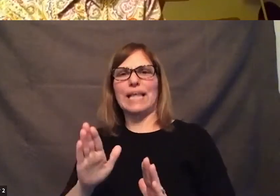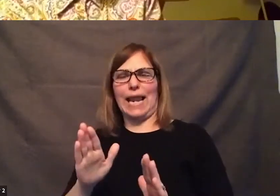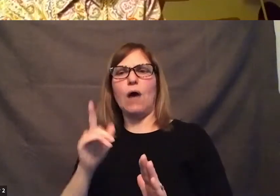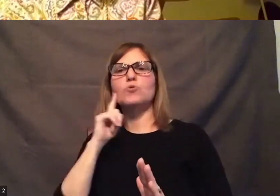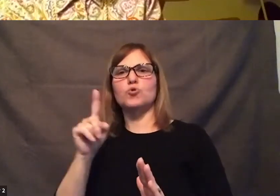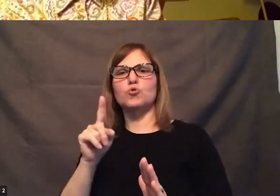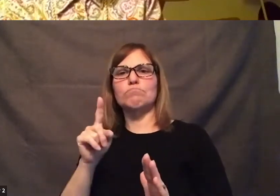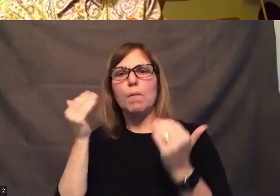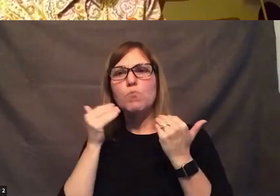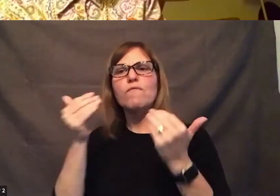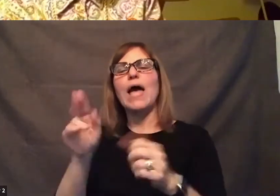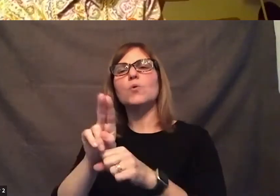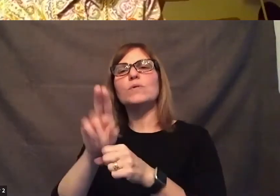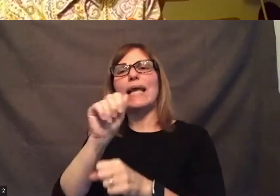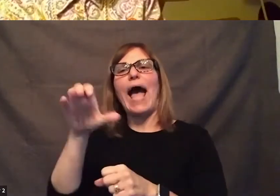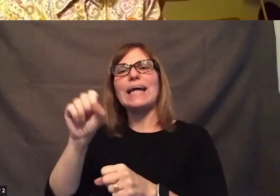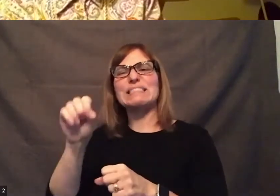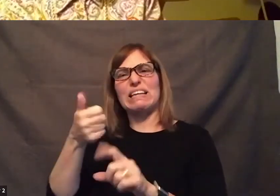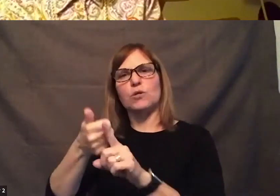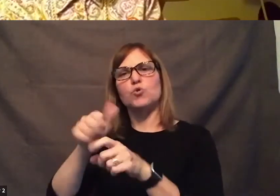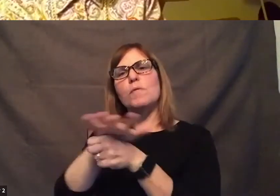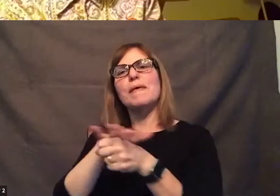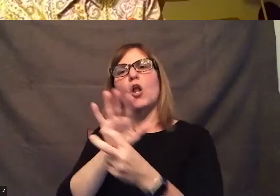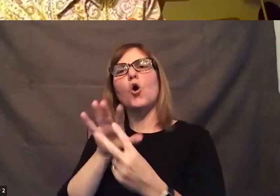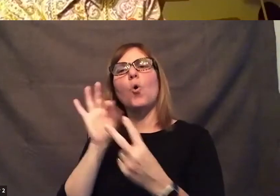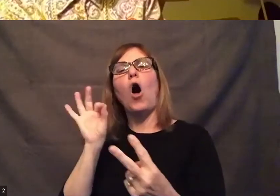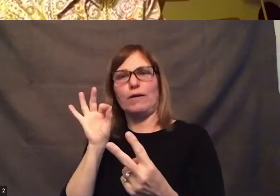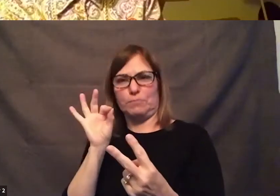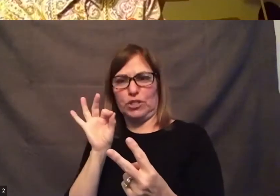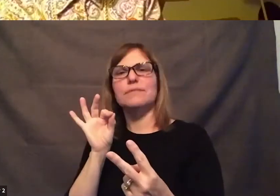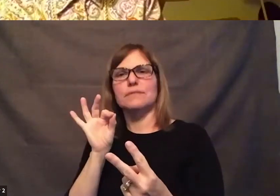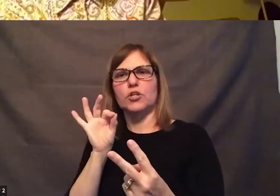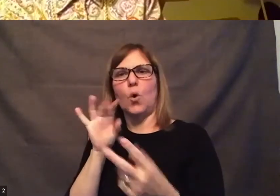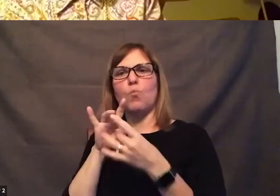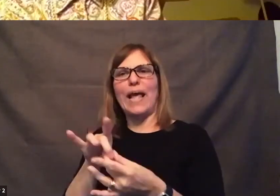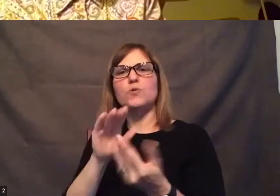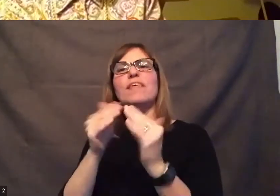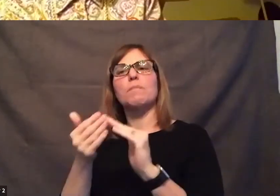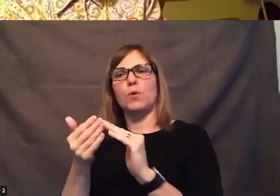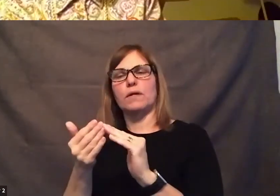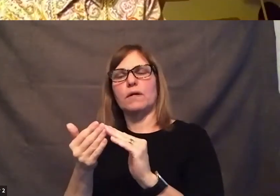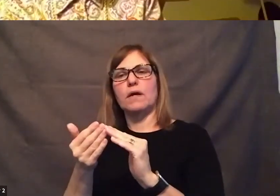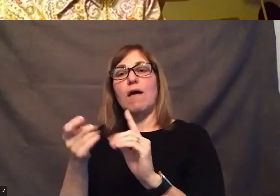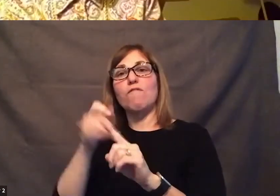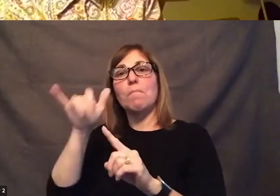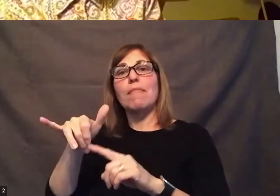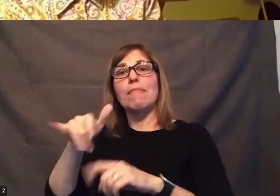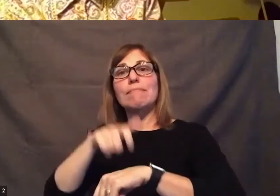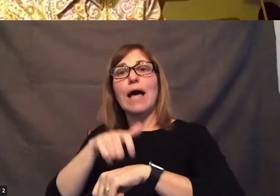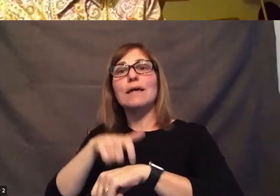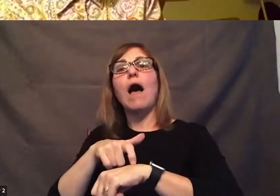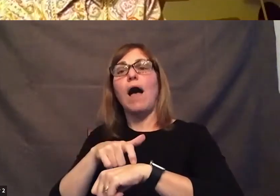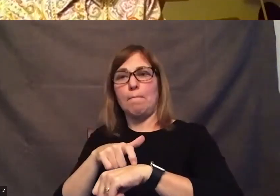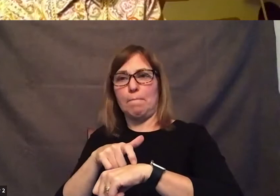ahead using Access as its local option with buy-in from the community. From there, we moved to 1986, where